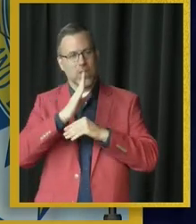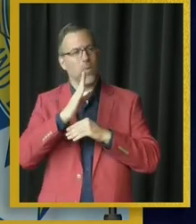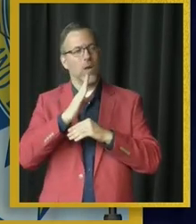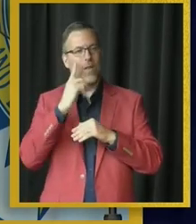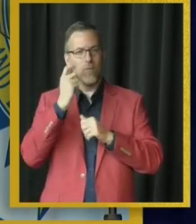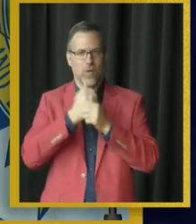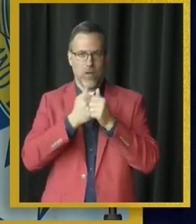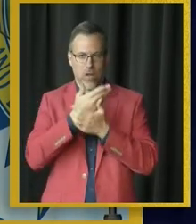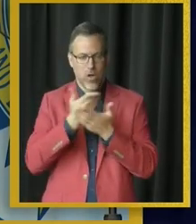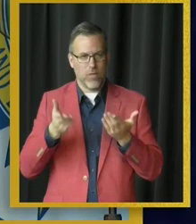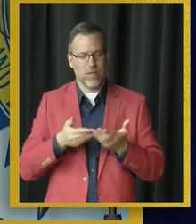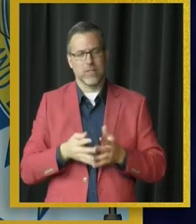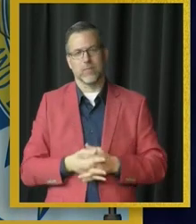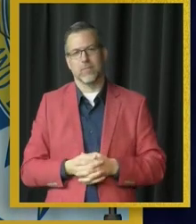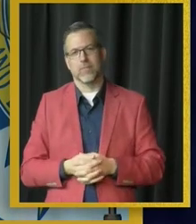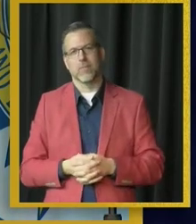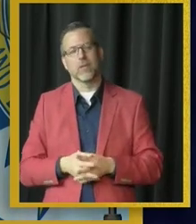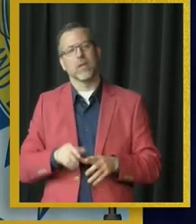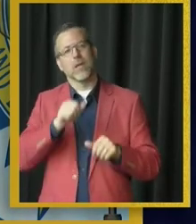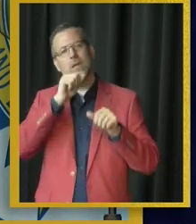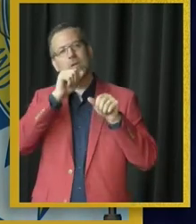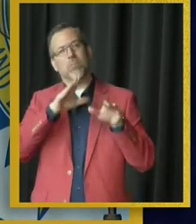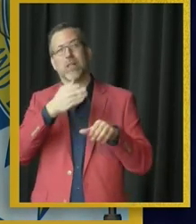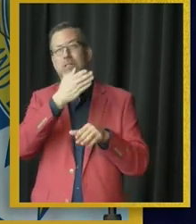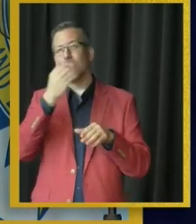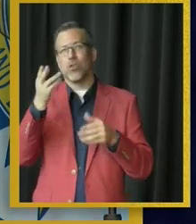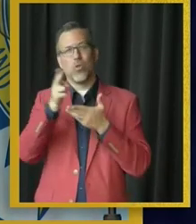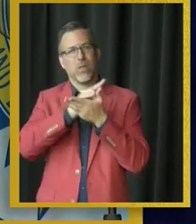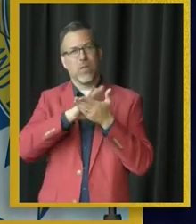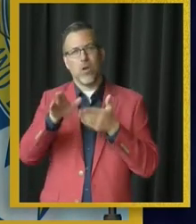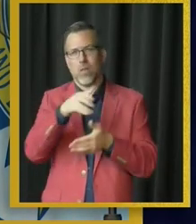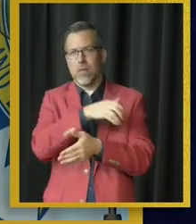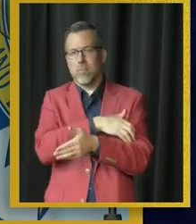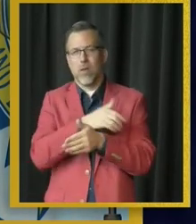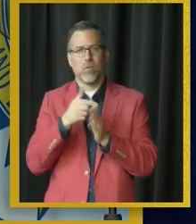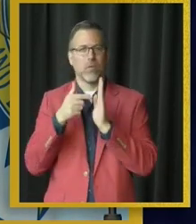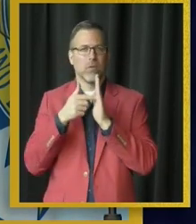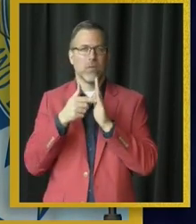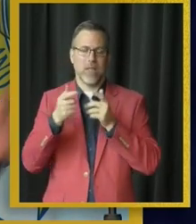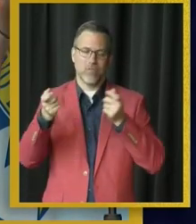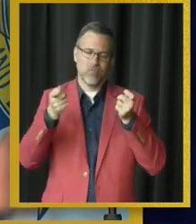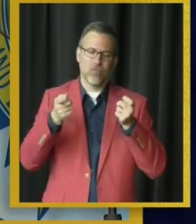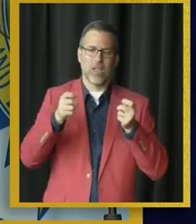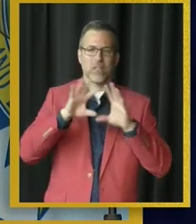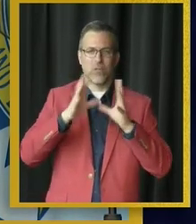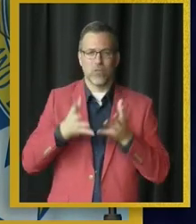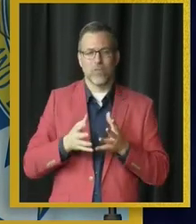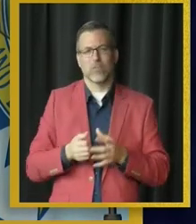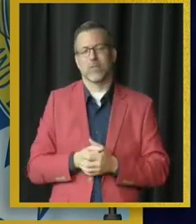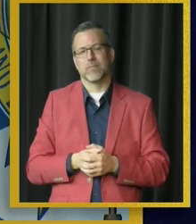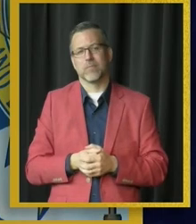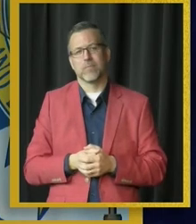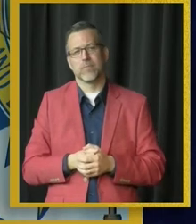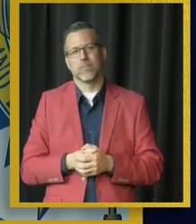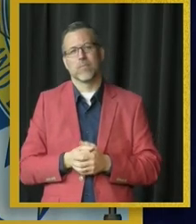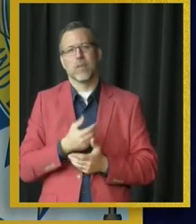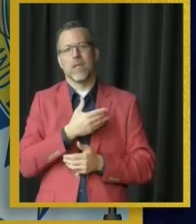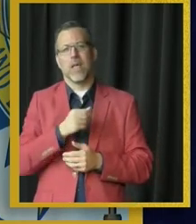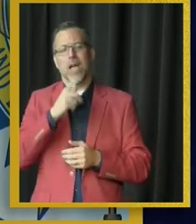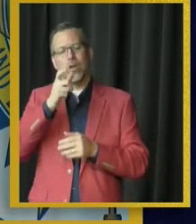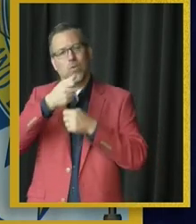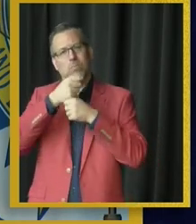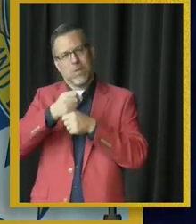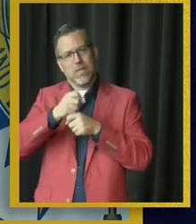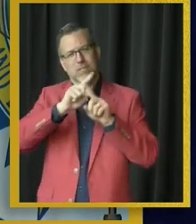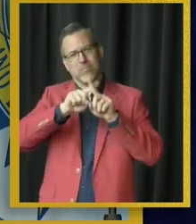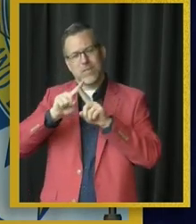Adonai Eloheinu Melech HaOlam. Blessed are you, the holy power that animates the universe, Mishaneh HaBriyot, and who creates a